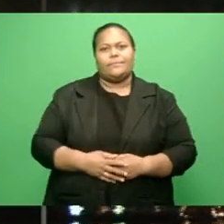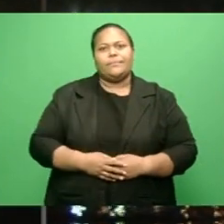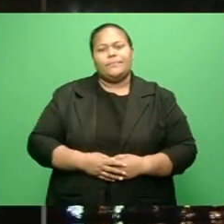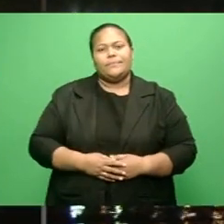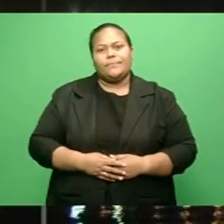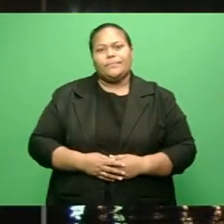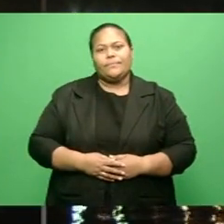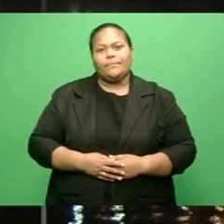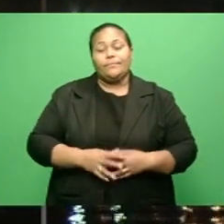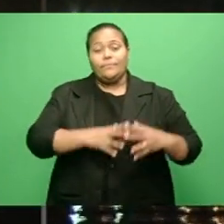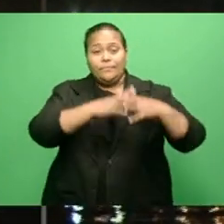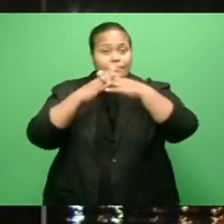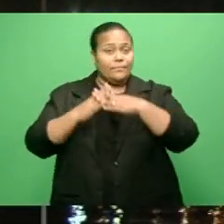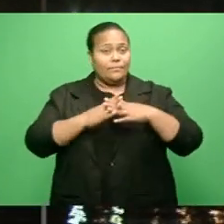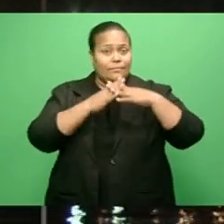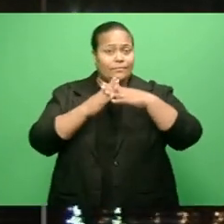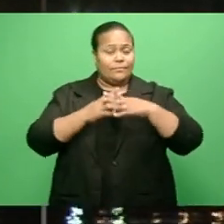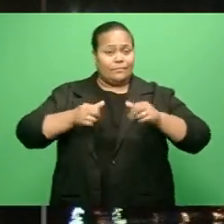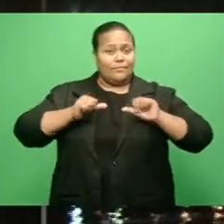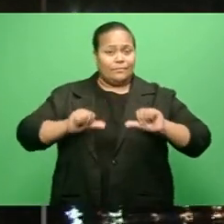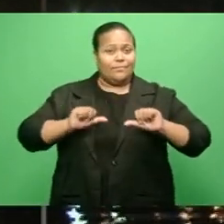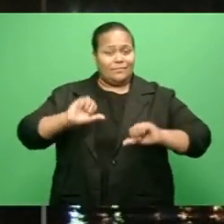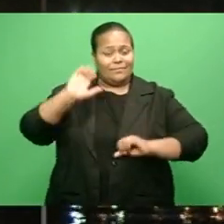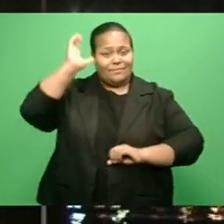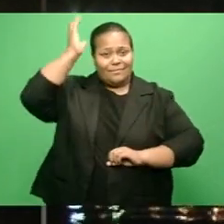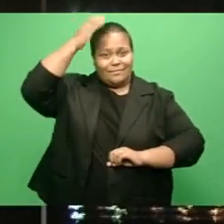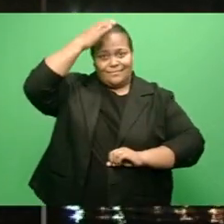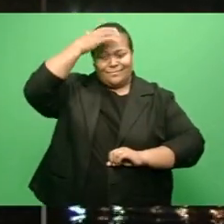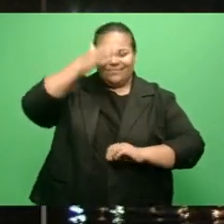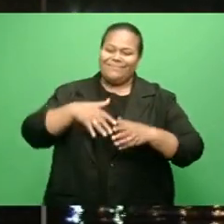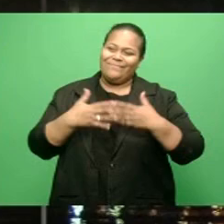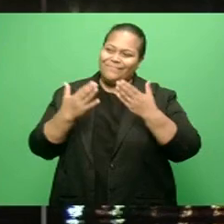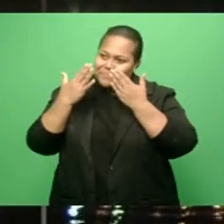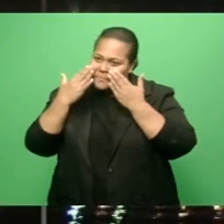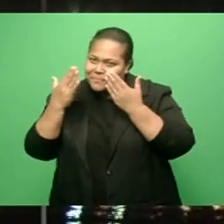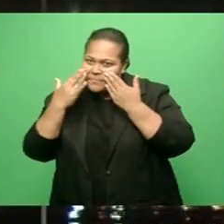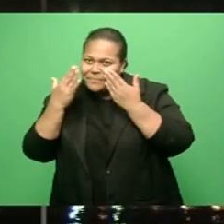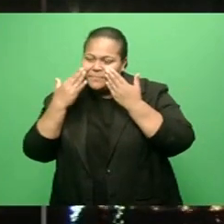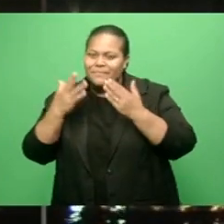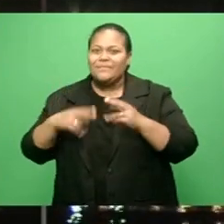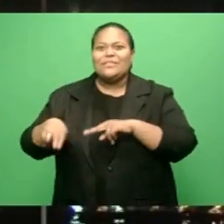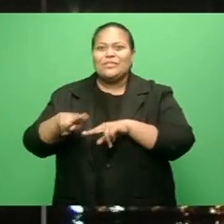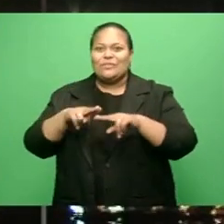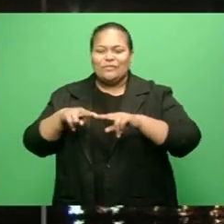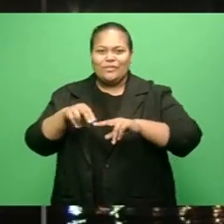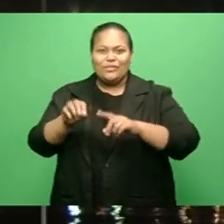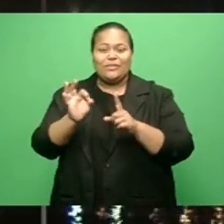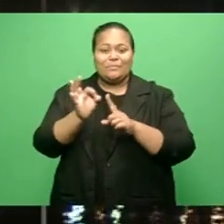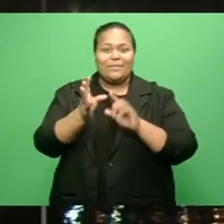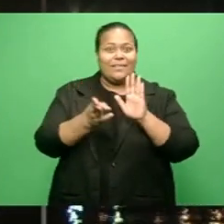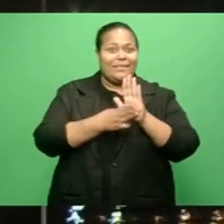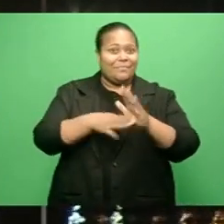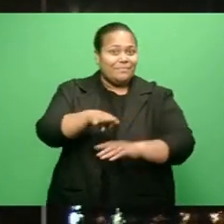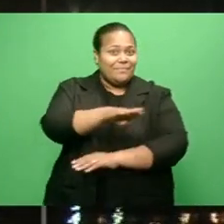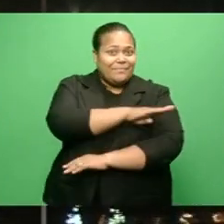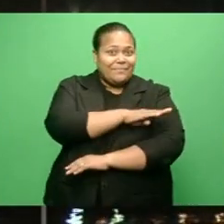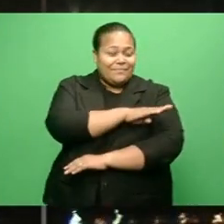The United States President Donald Trump has conveyed his appreciation to Fijian Prime Minister Voreqe Bainimarama for